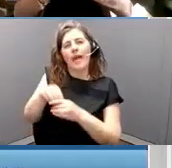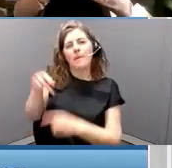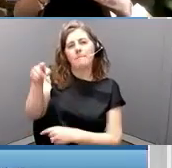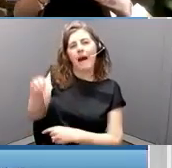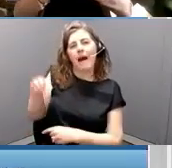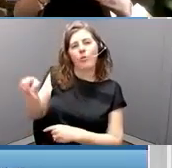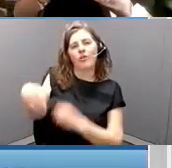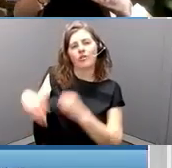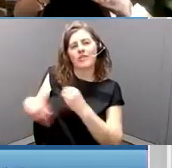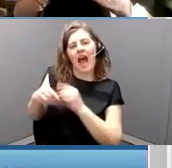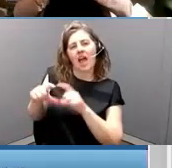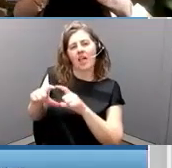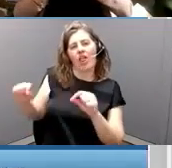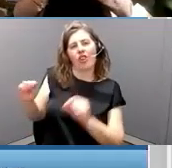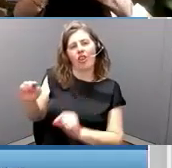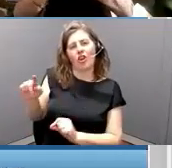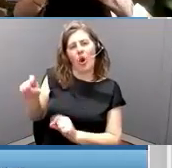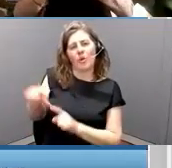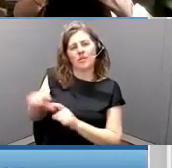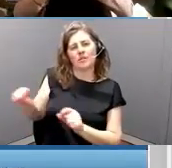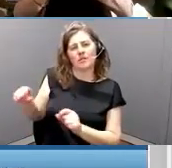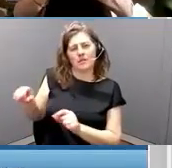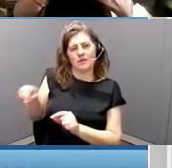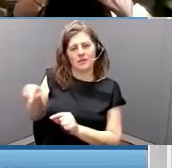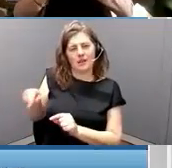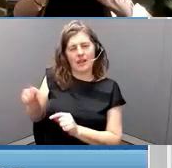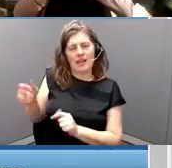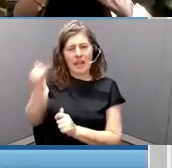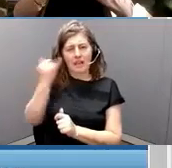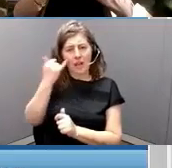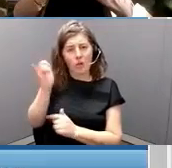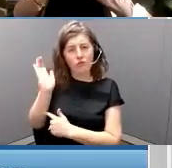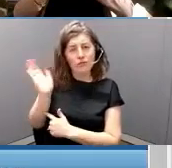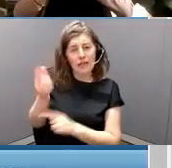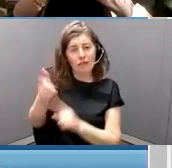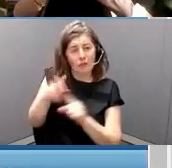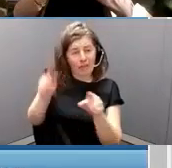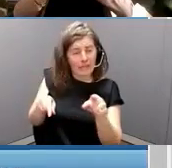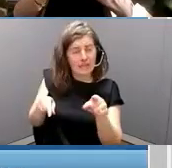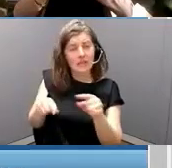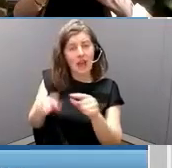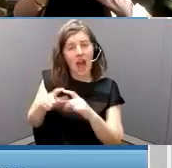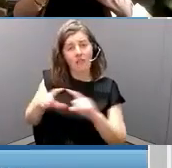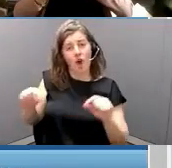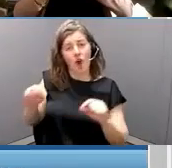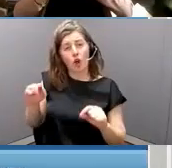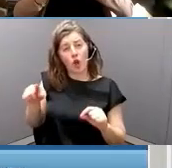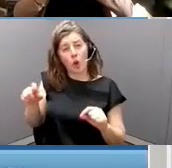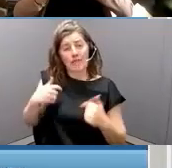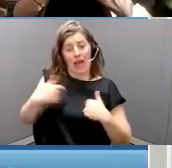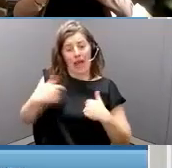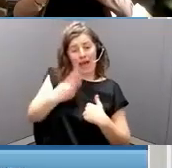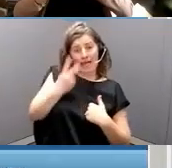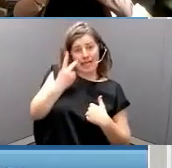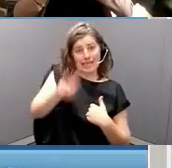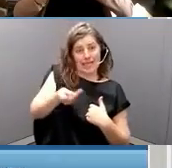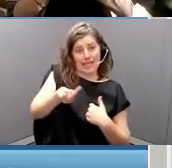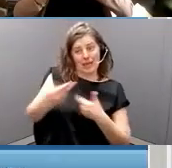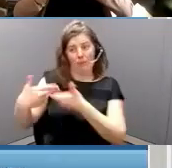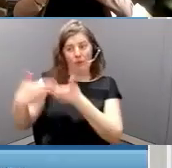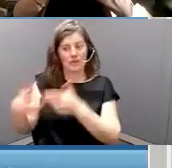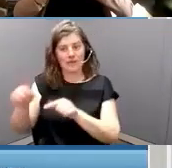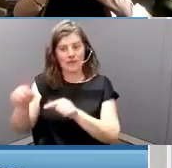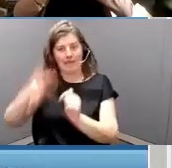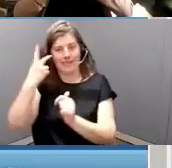there's a notes field, for example. Someone wanted to know if they were presenting from this, is there a notes field that they could see that the participants could